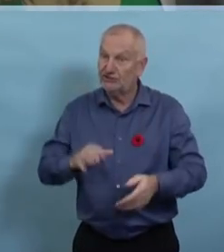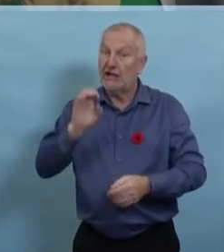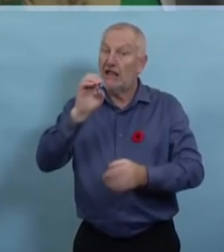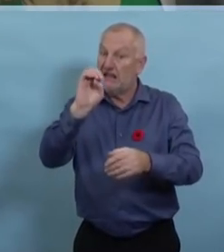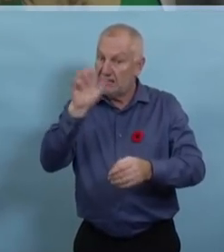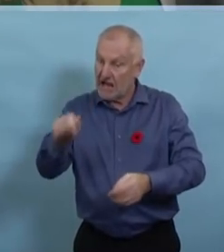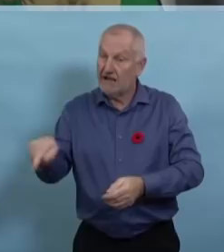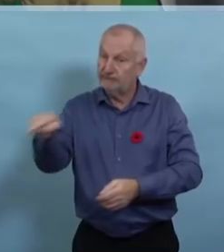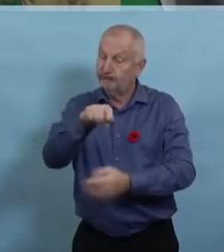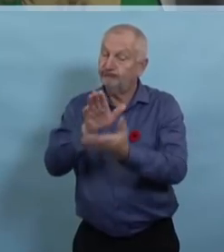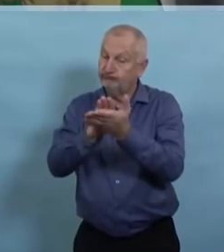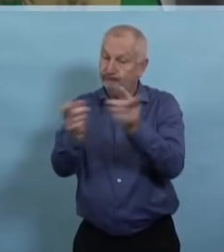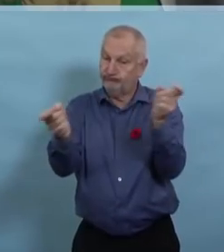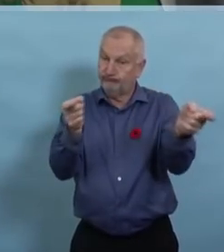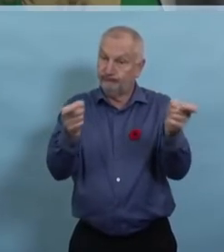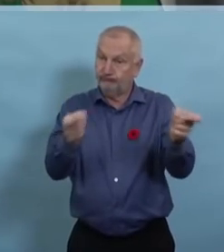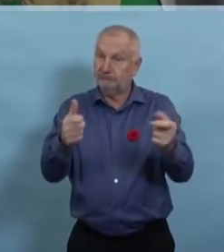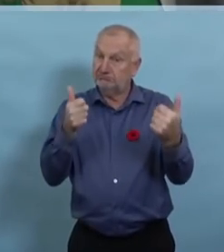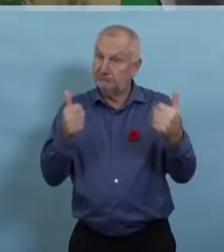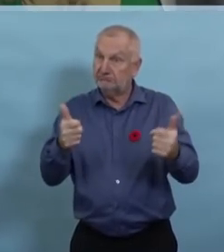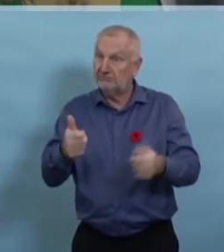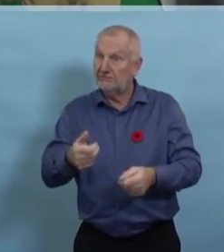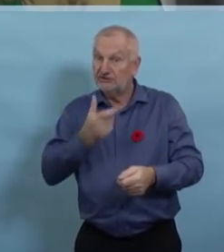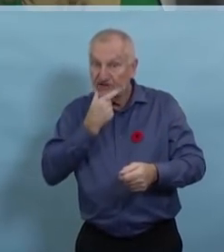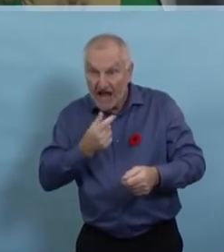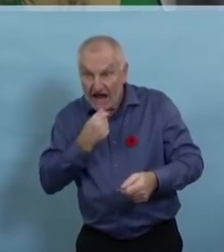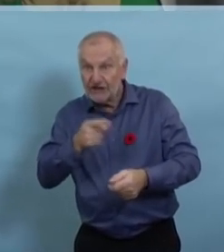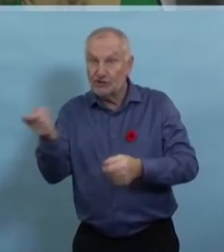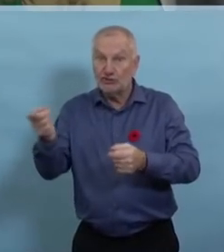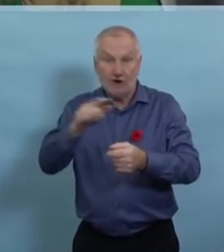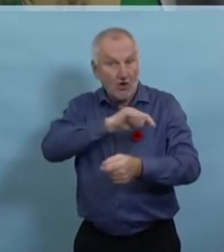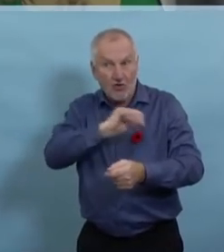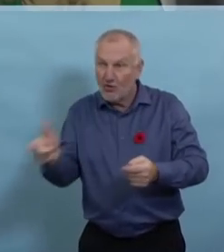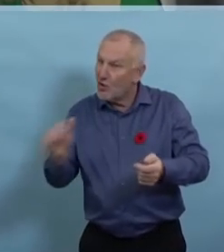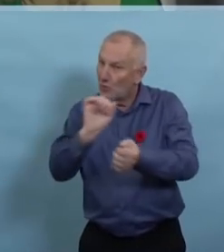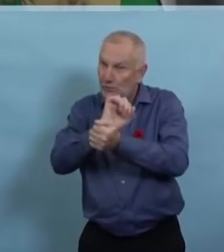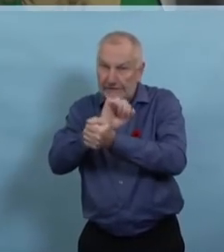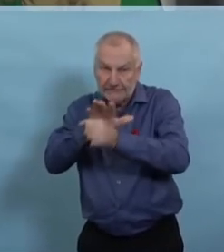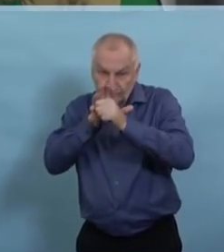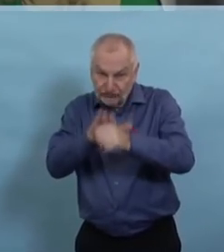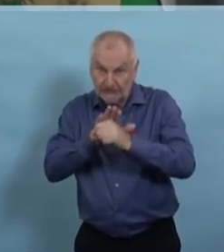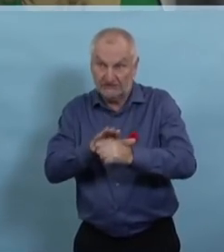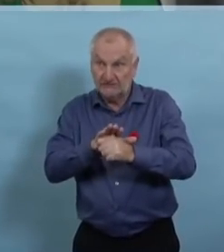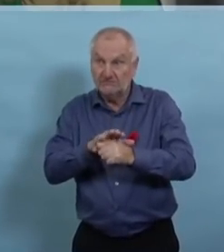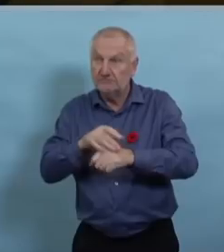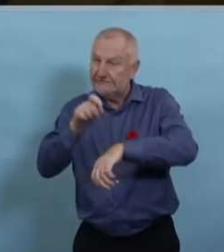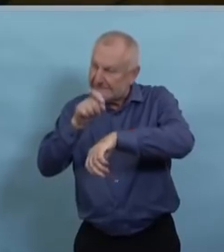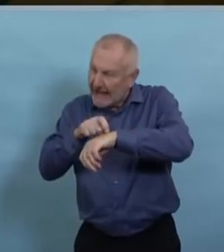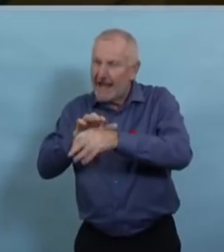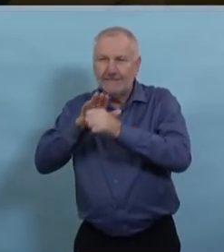who are working under difficult circumstances but are clearly having a positive effect.